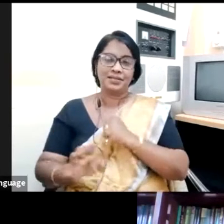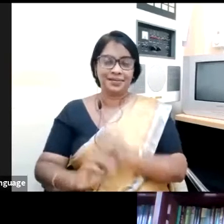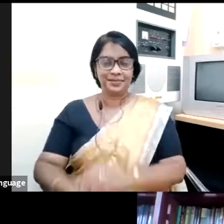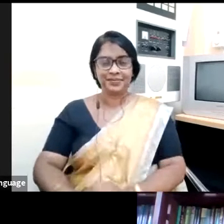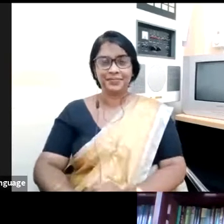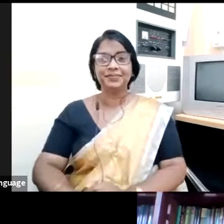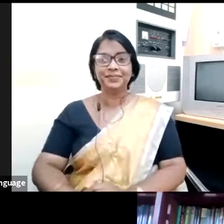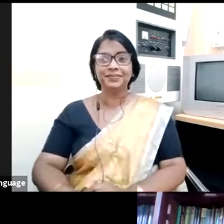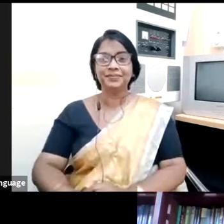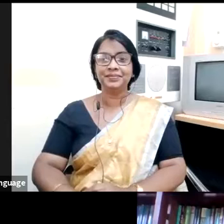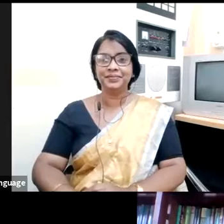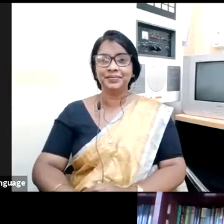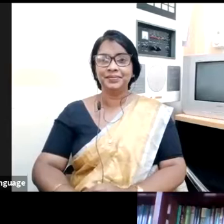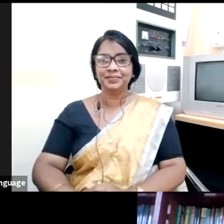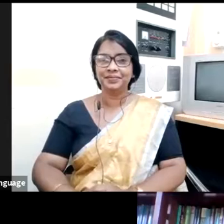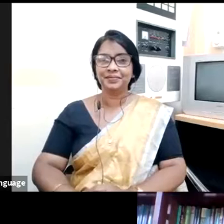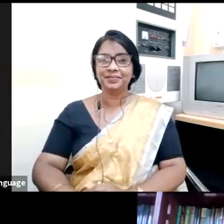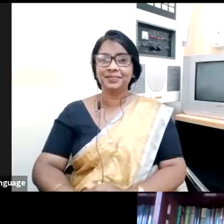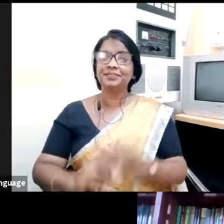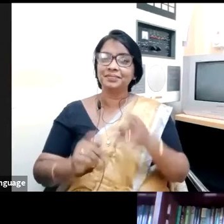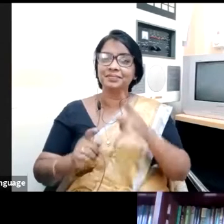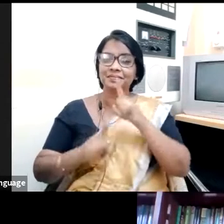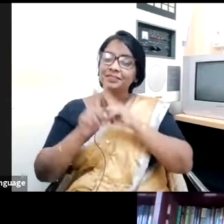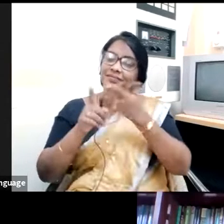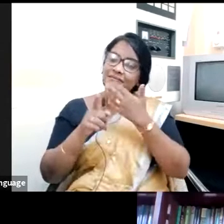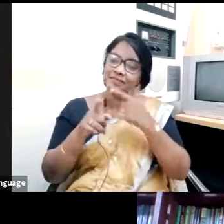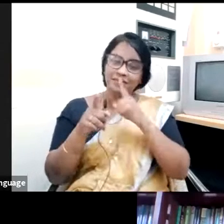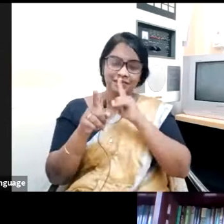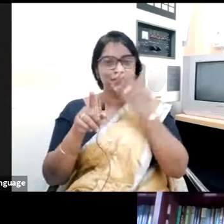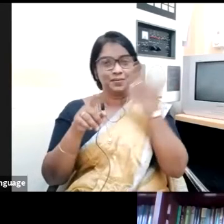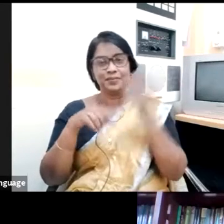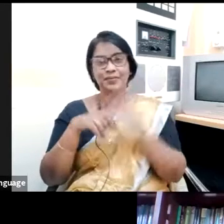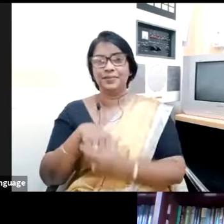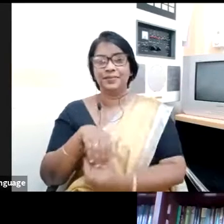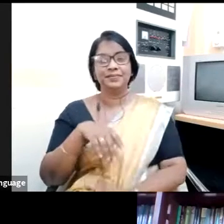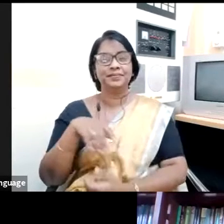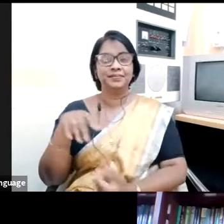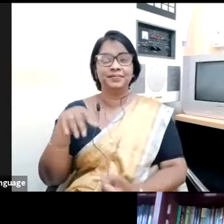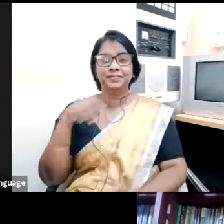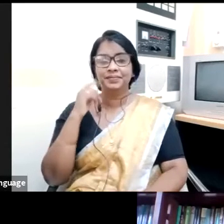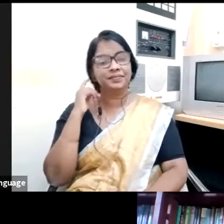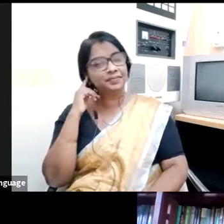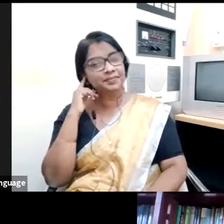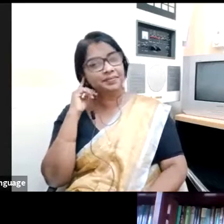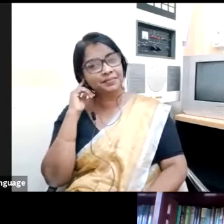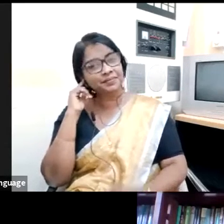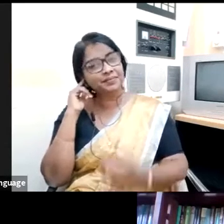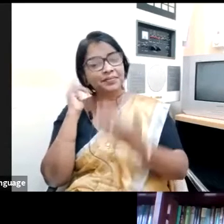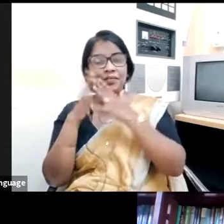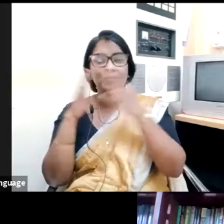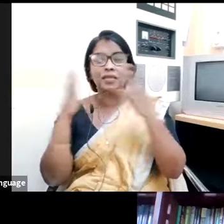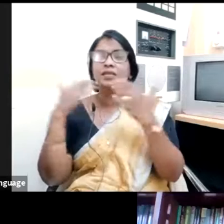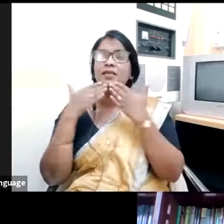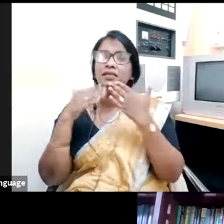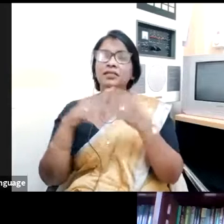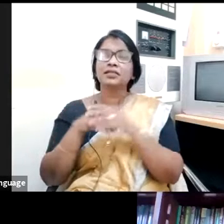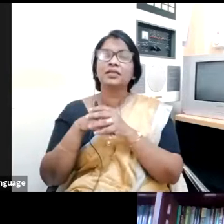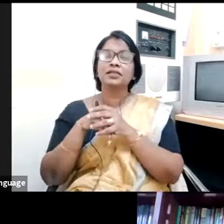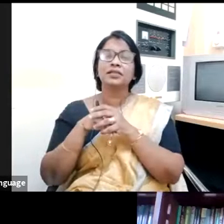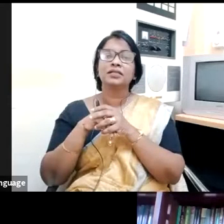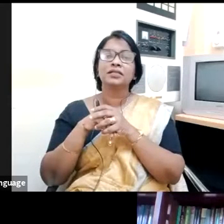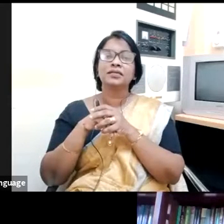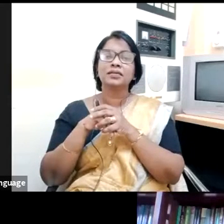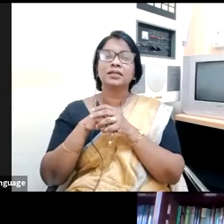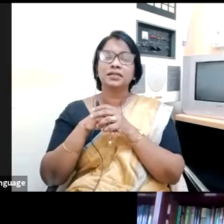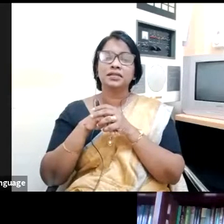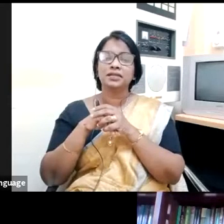Q&A session. Thank you very much. Thank you, Bhatia. Thank you very much. And I want to just make one key point from